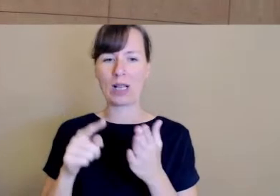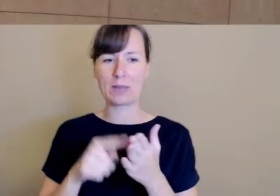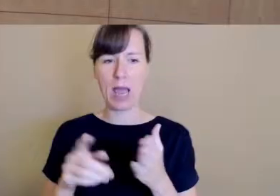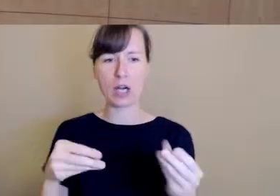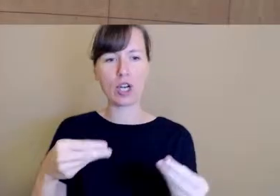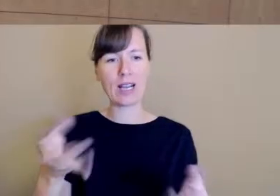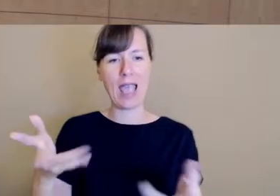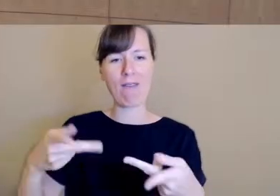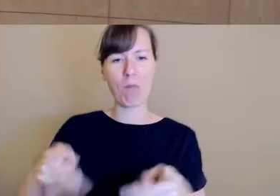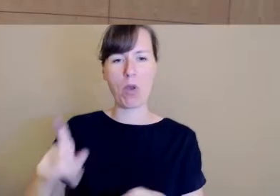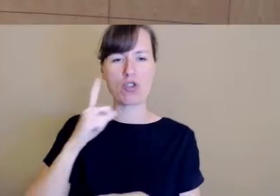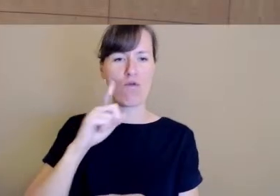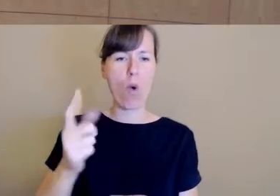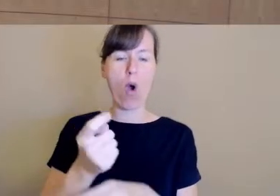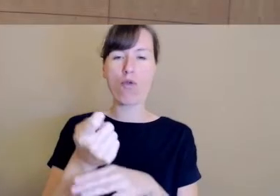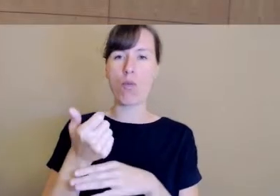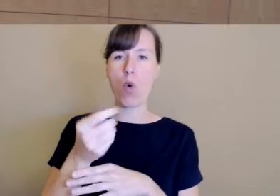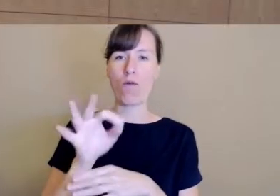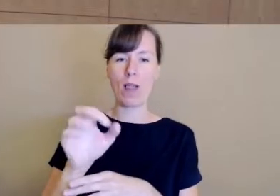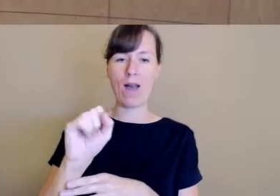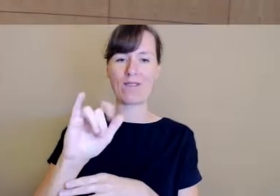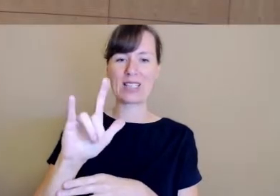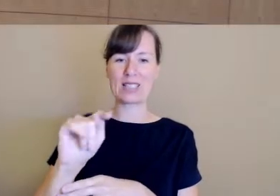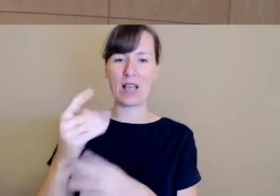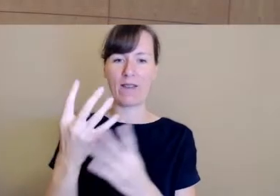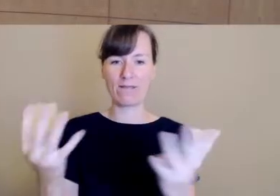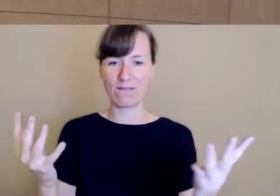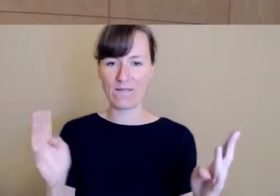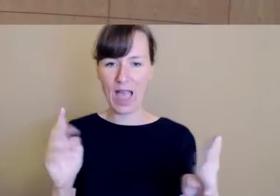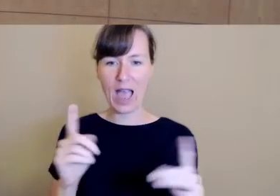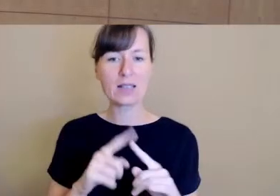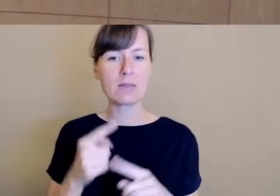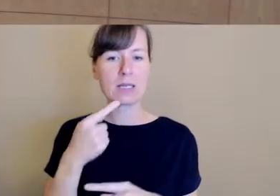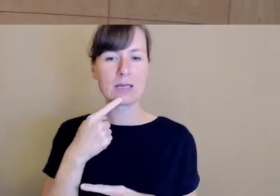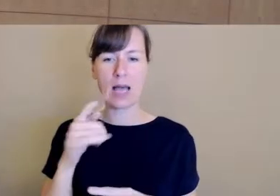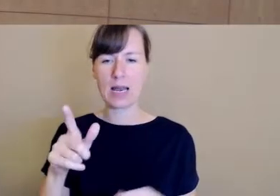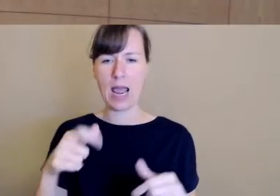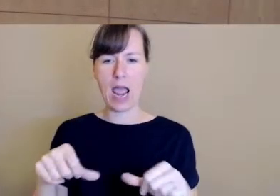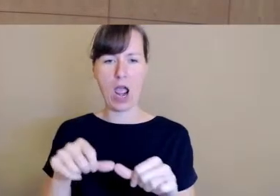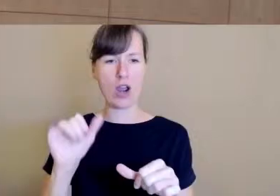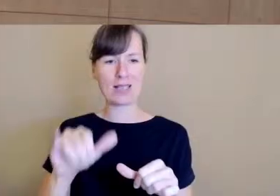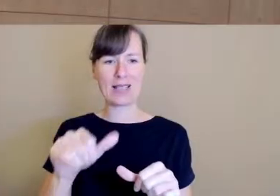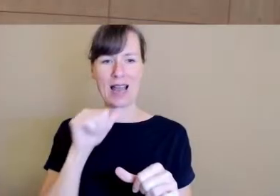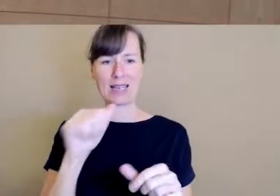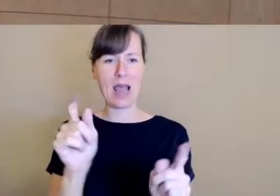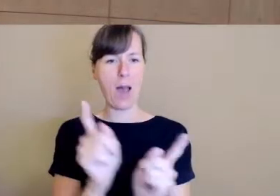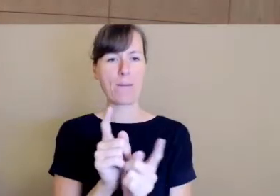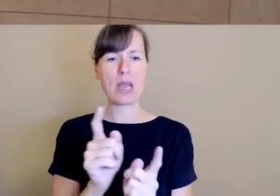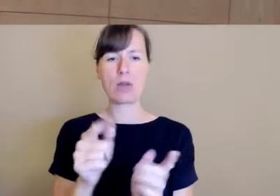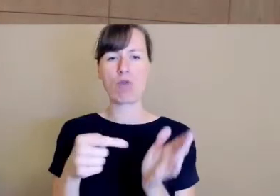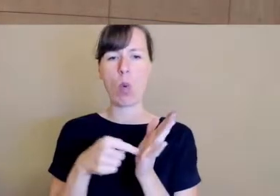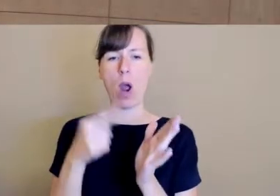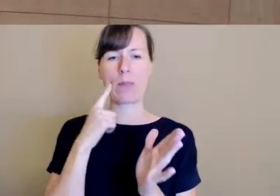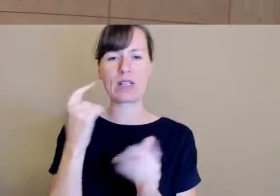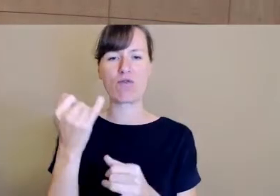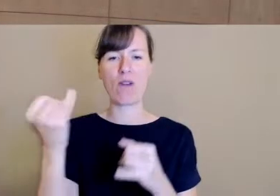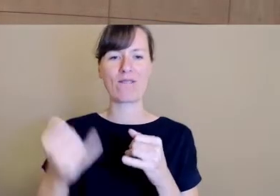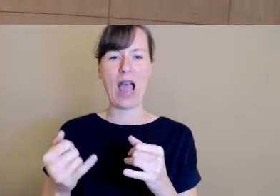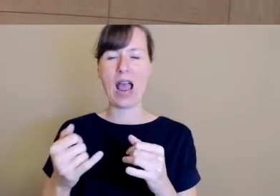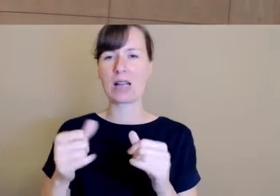for final stabilization, which needed to be addressed. Keller has removed the silt fence and aerated the